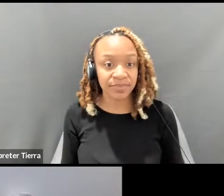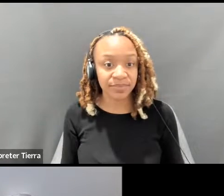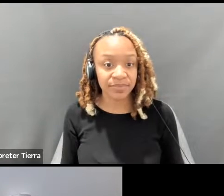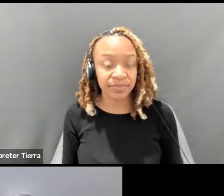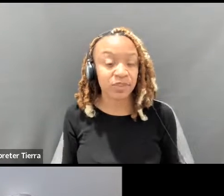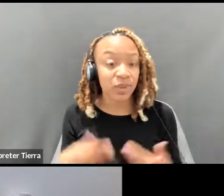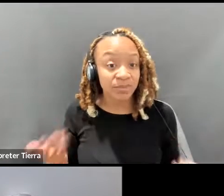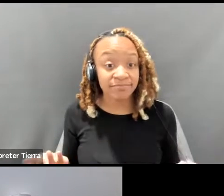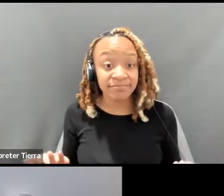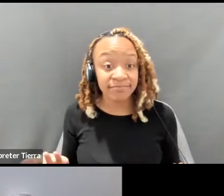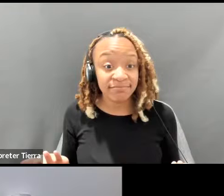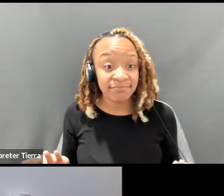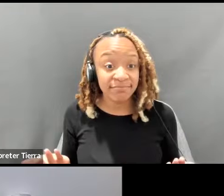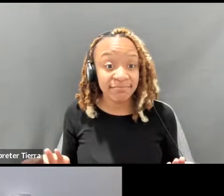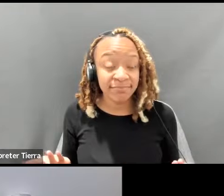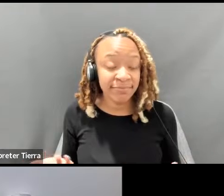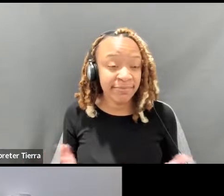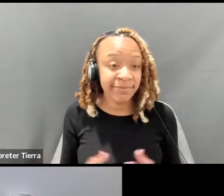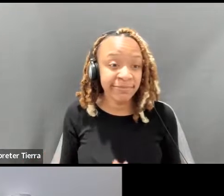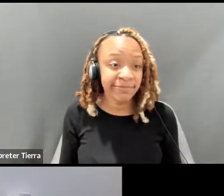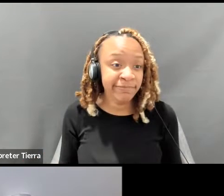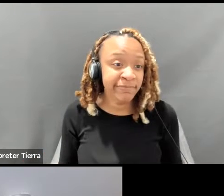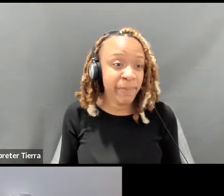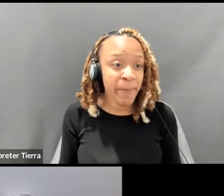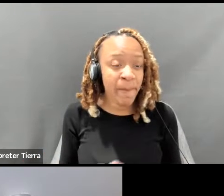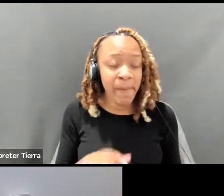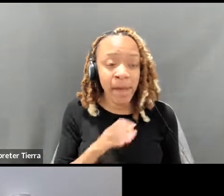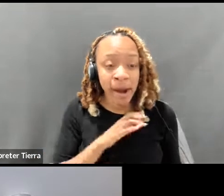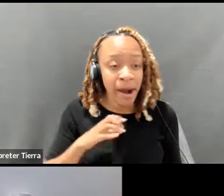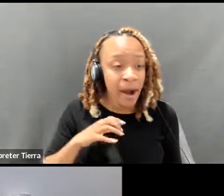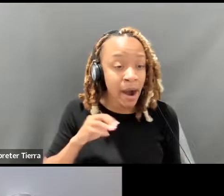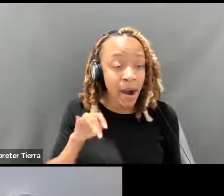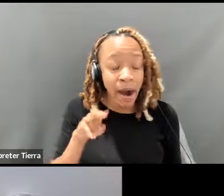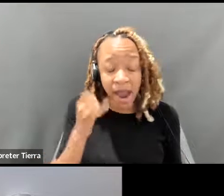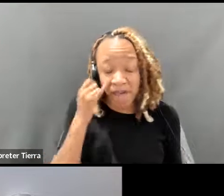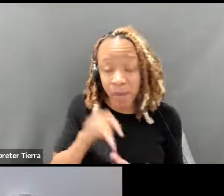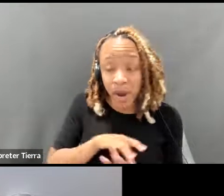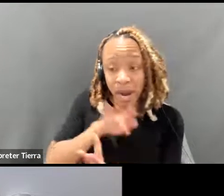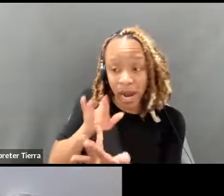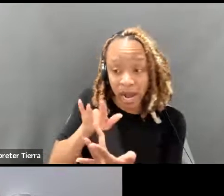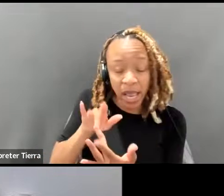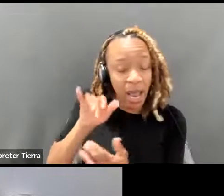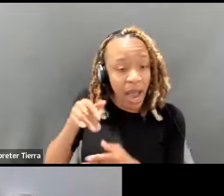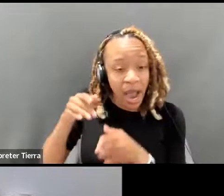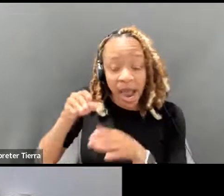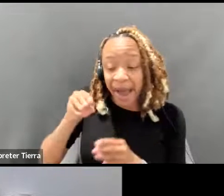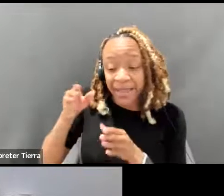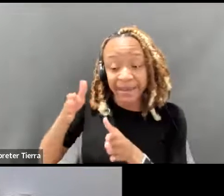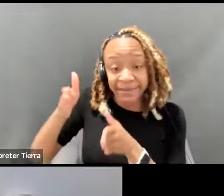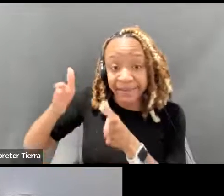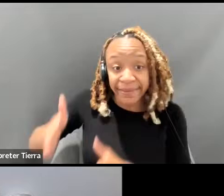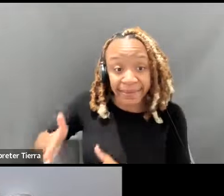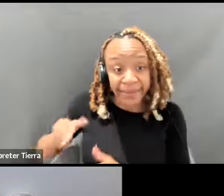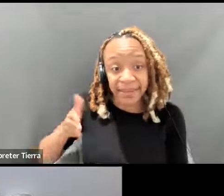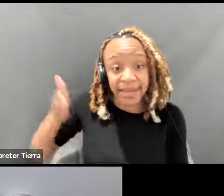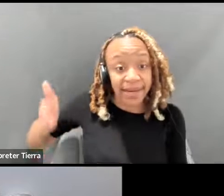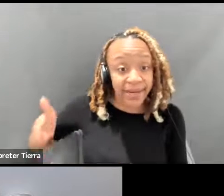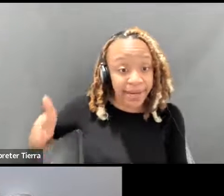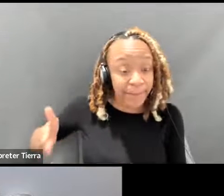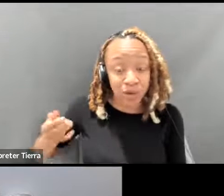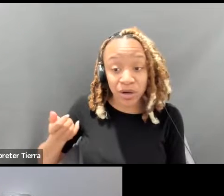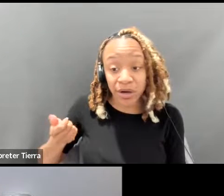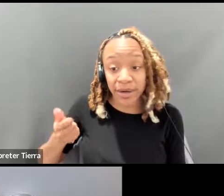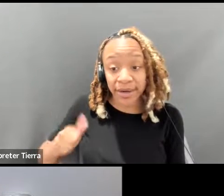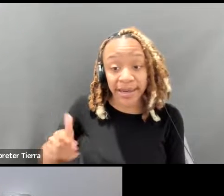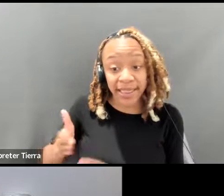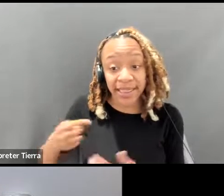So that's, Commissioner Moore, if you want to reach out to the neighbor, or is there anything that we could do to facilitate a